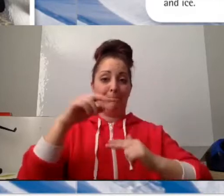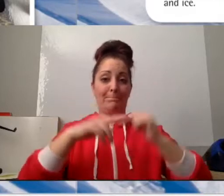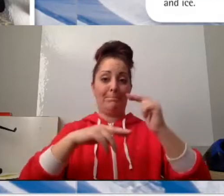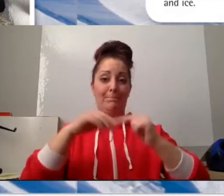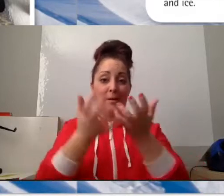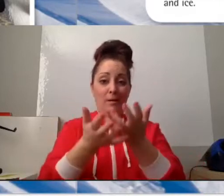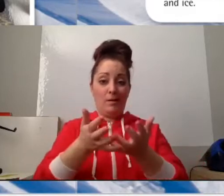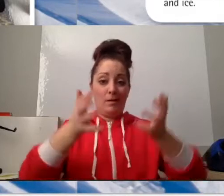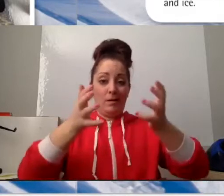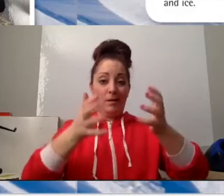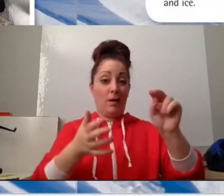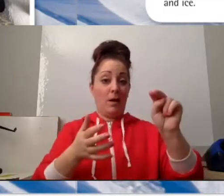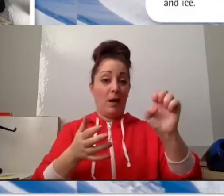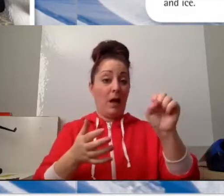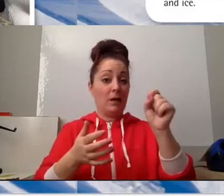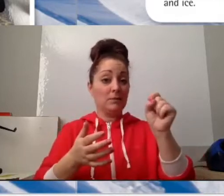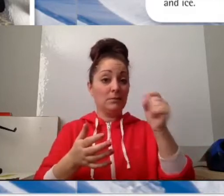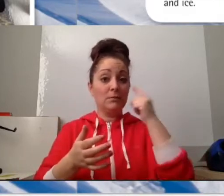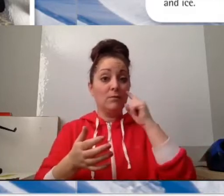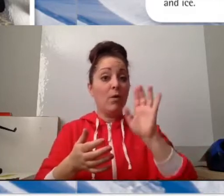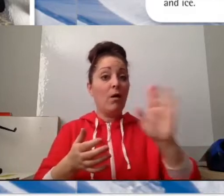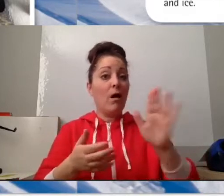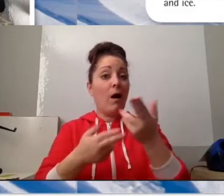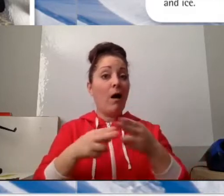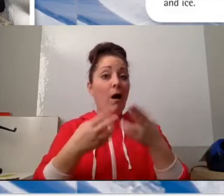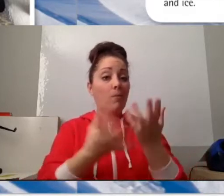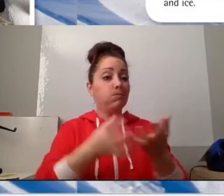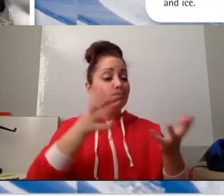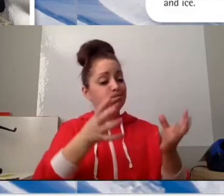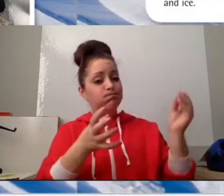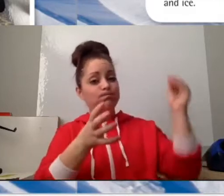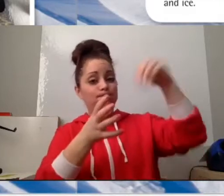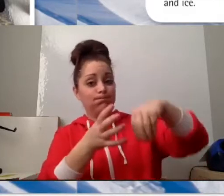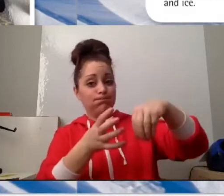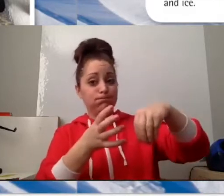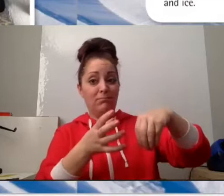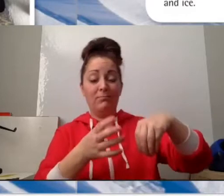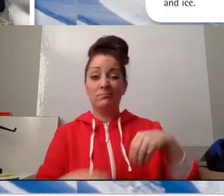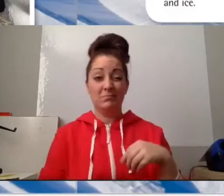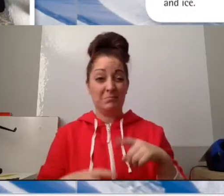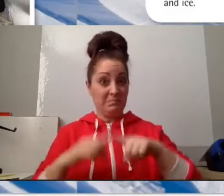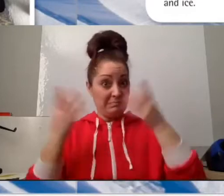Most birds will build a nest for their eggs.